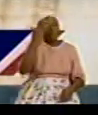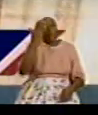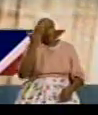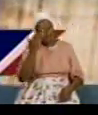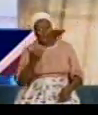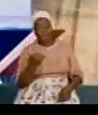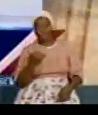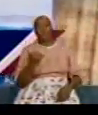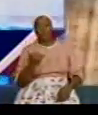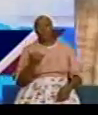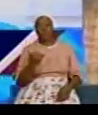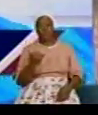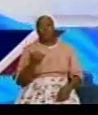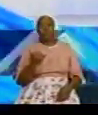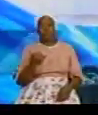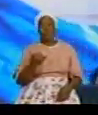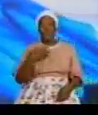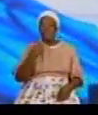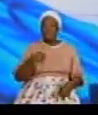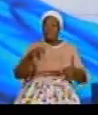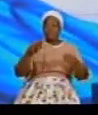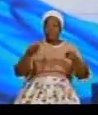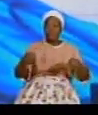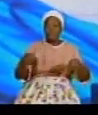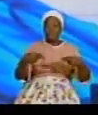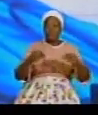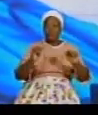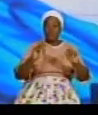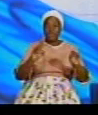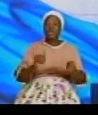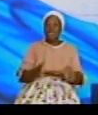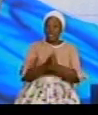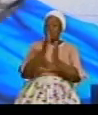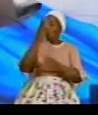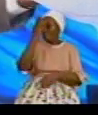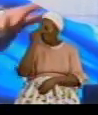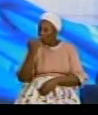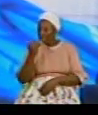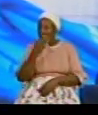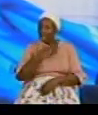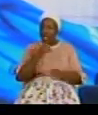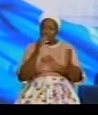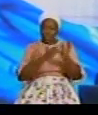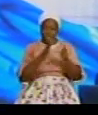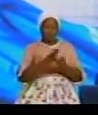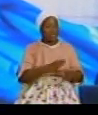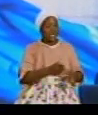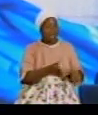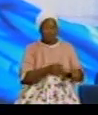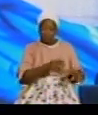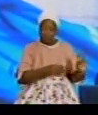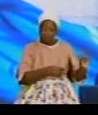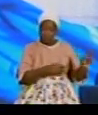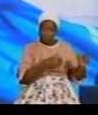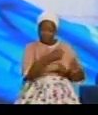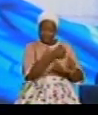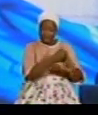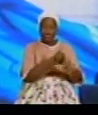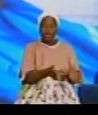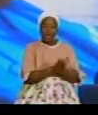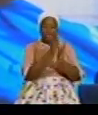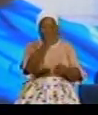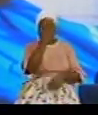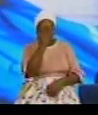why? The Pharisees asked why, and Jesus asked why.